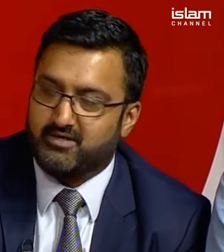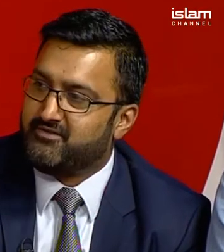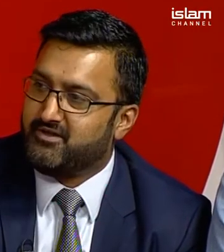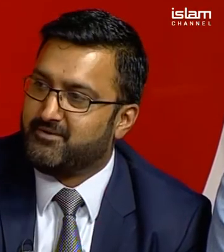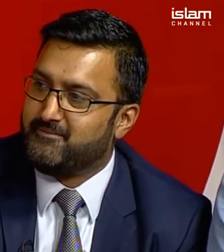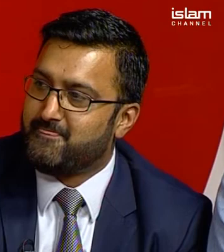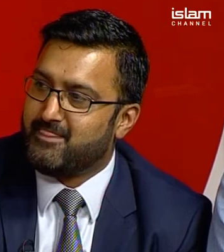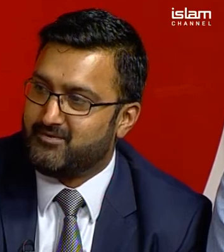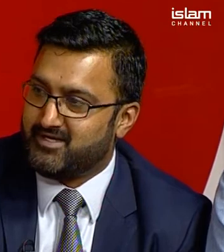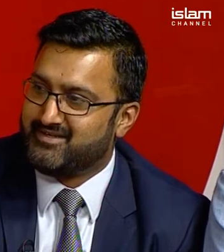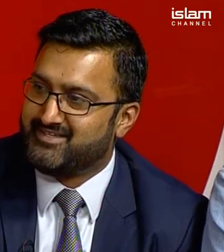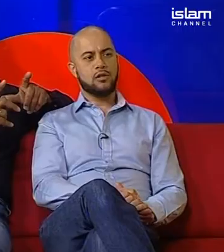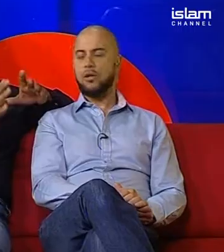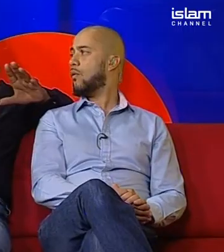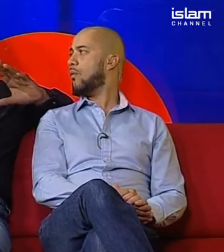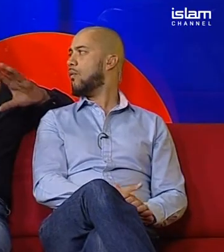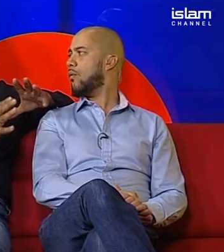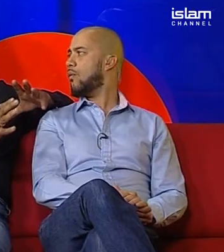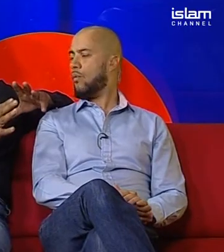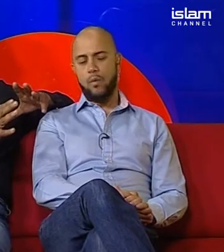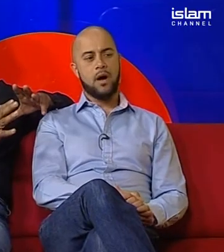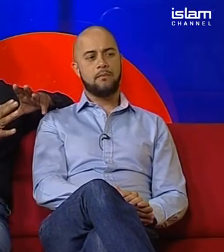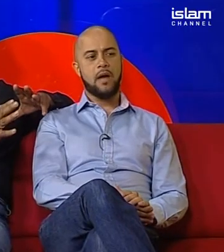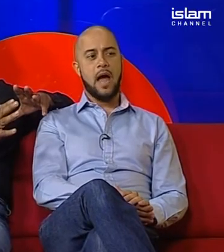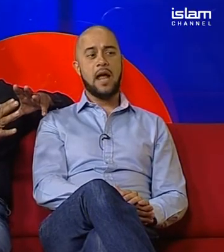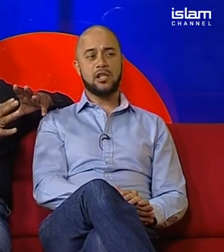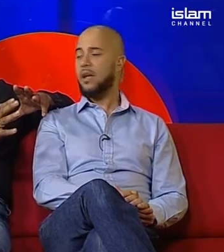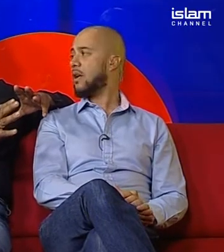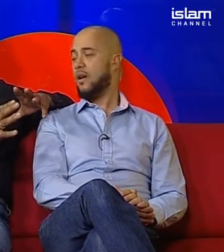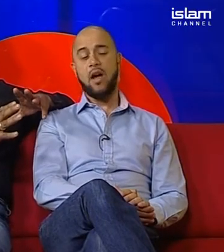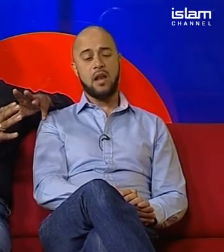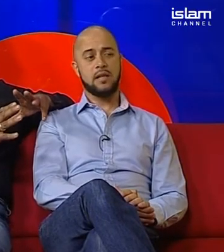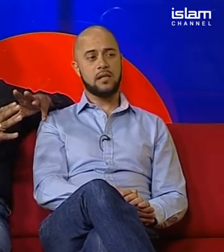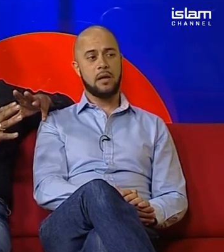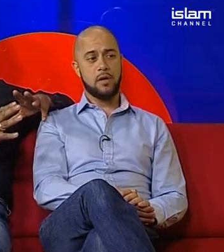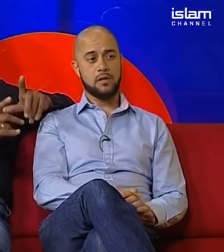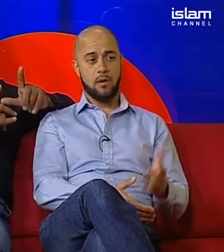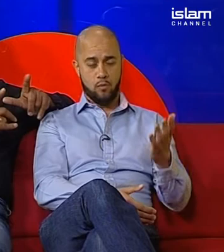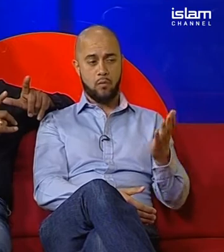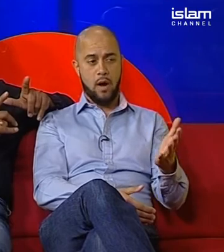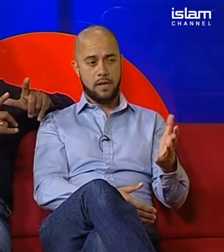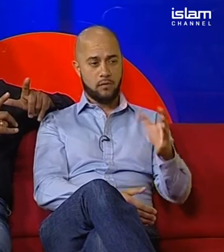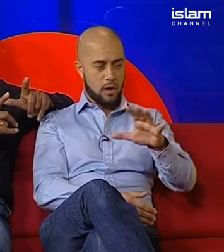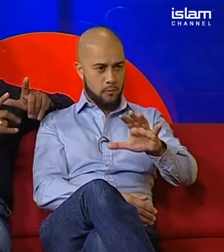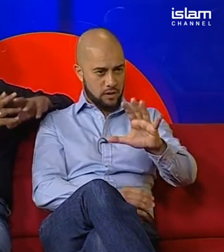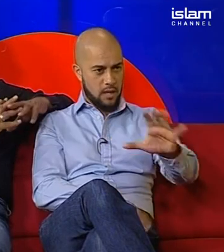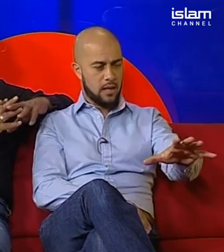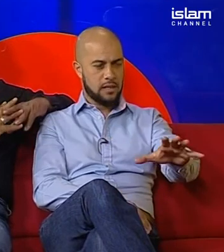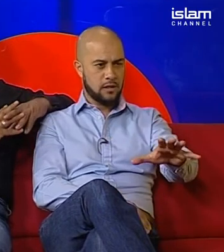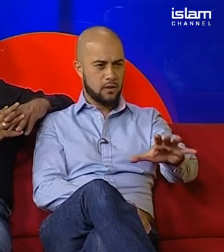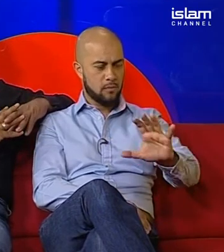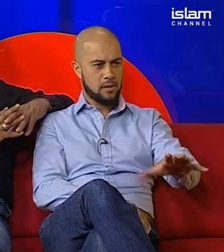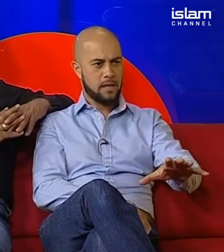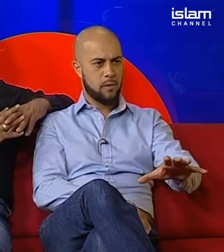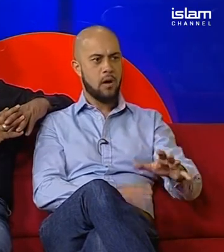got a couple of days to go. Okay. Well, we're going to do something really unusual tonight. We are. Cool. And actually, it kind of highlights, doesn't it? Because, I'm not saying that it's